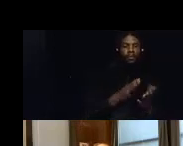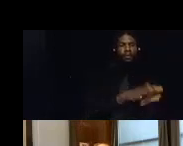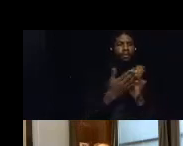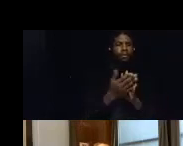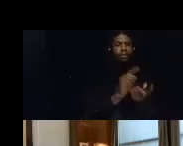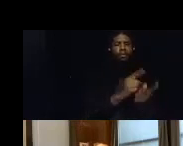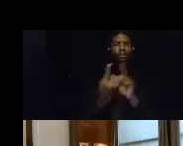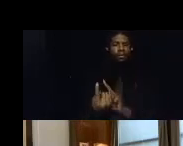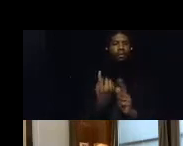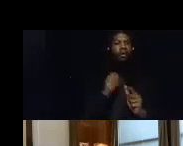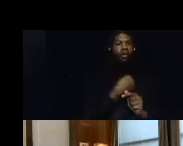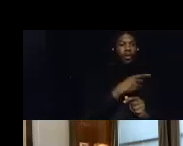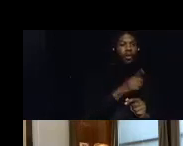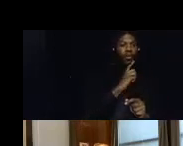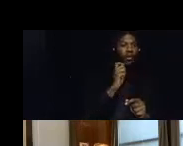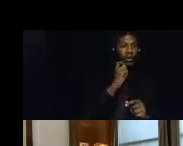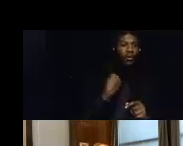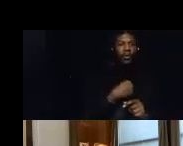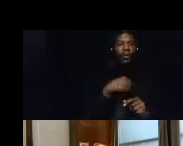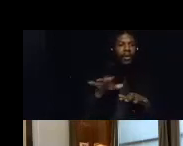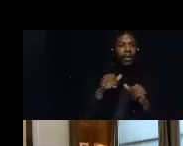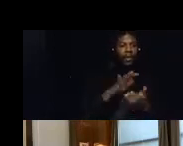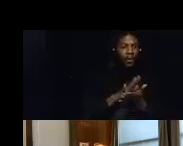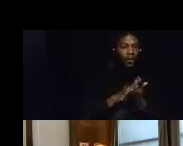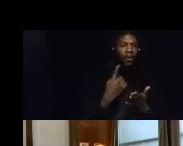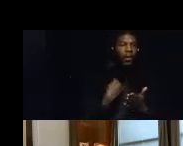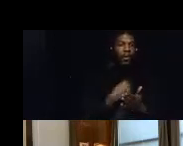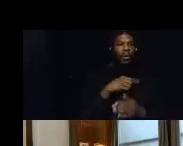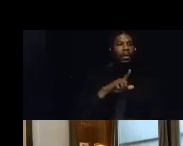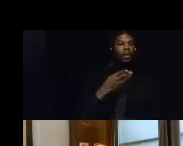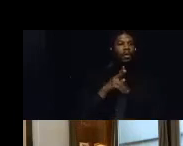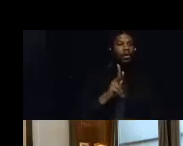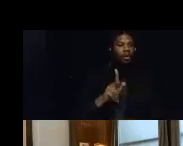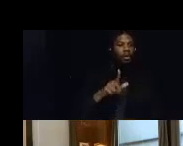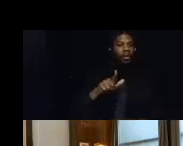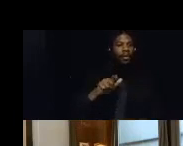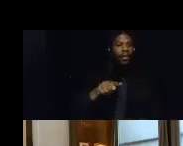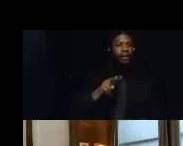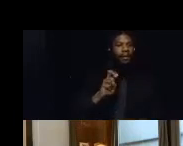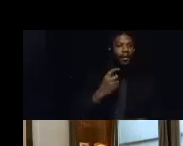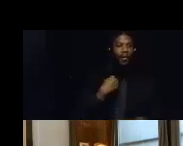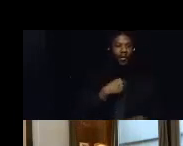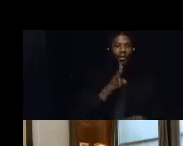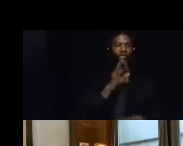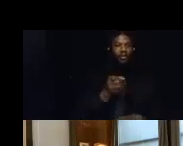left school, we lurk late, we strike straight from Gwendolyn Brooks that you can see at